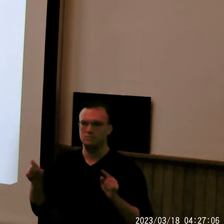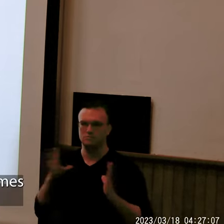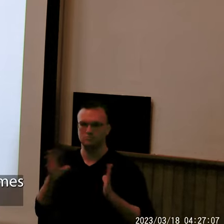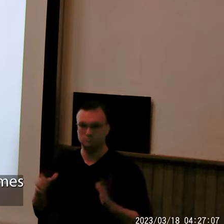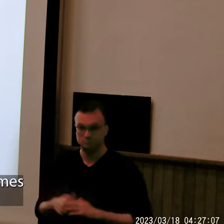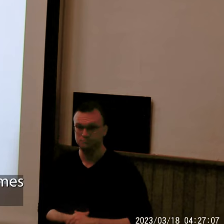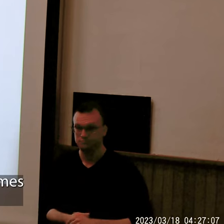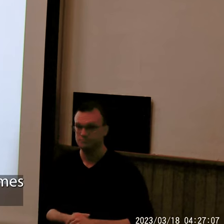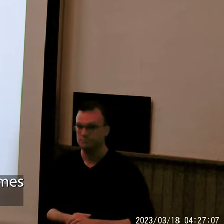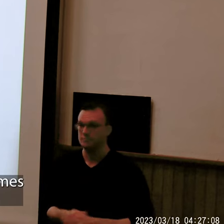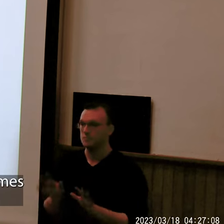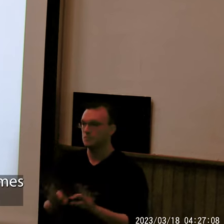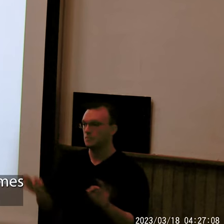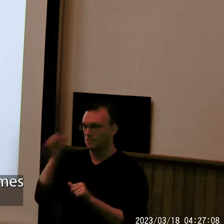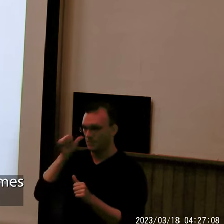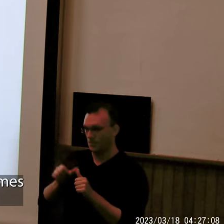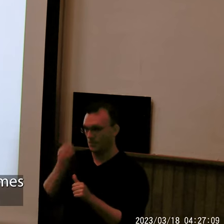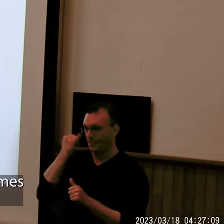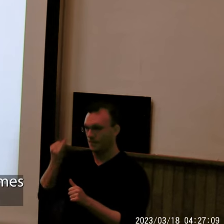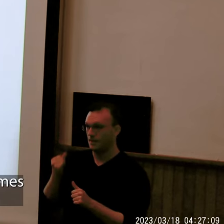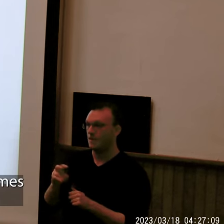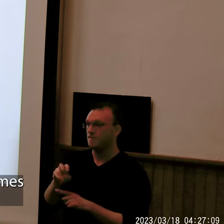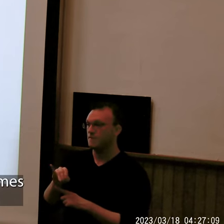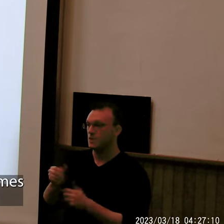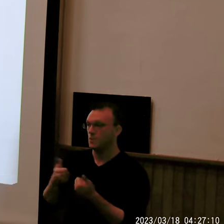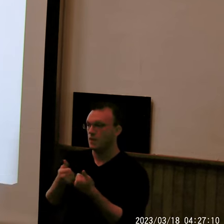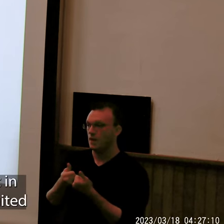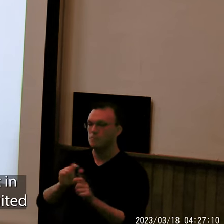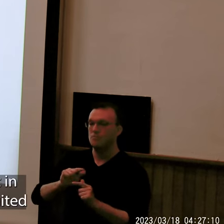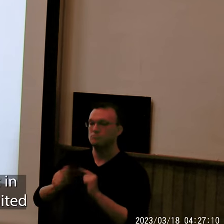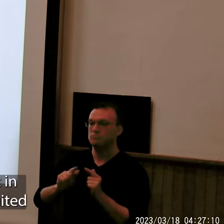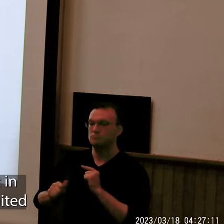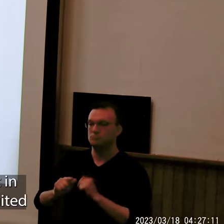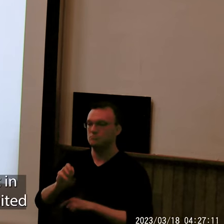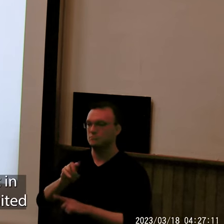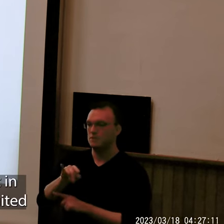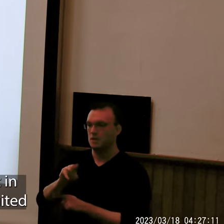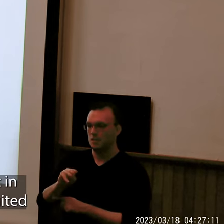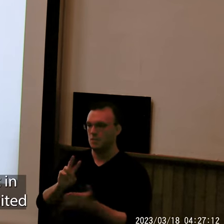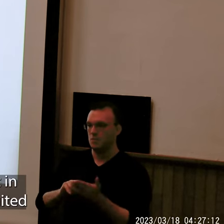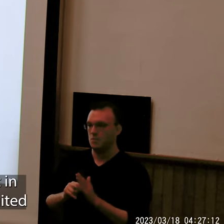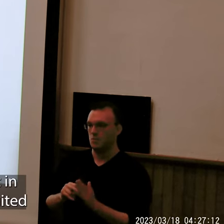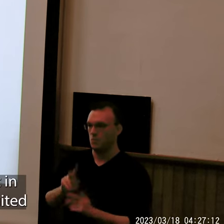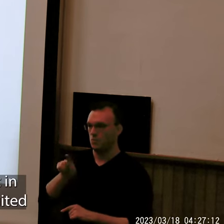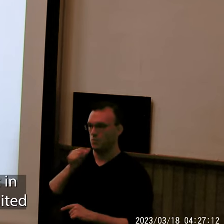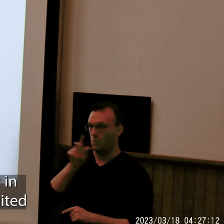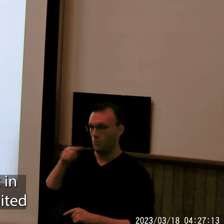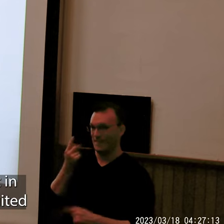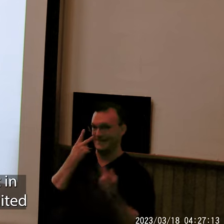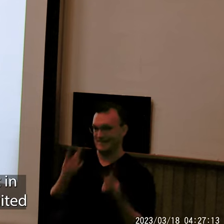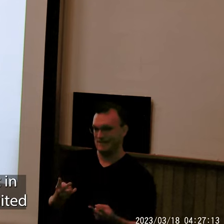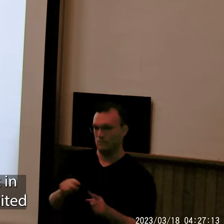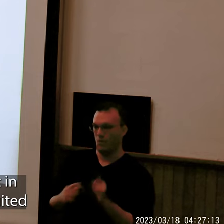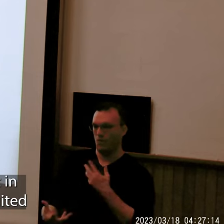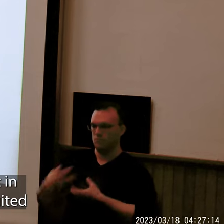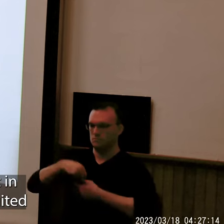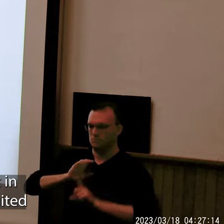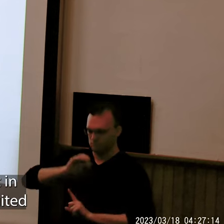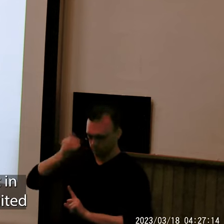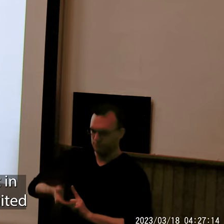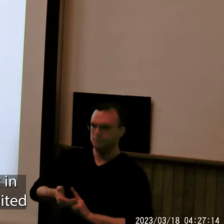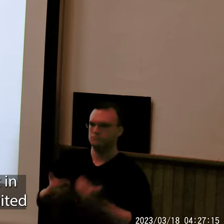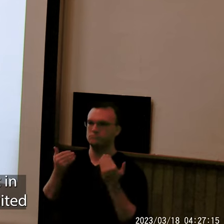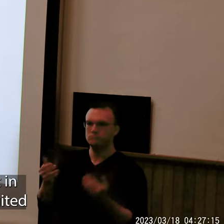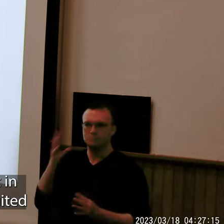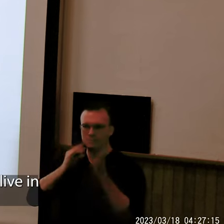I just want us to remember this idea that video games are an interactive medium. They let us not only view, but in fact inhabit worlds,